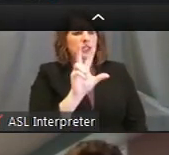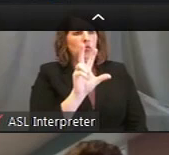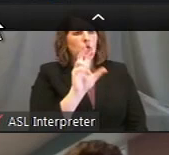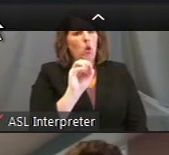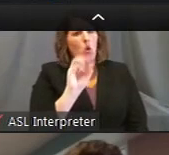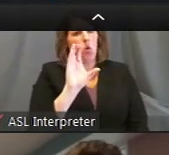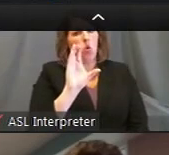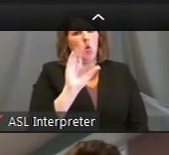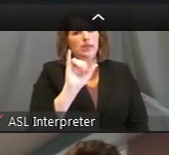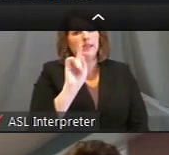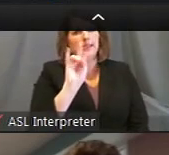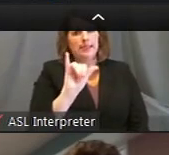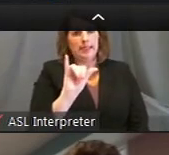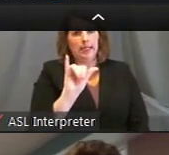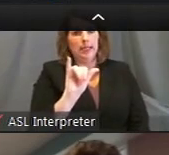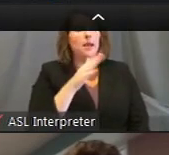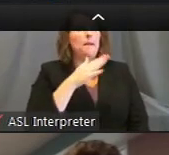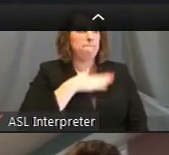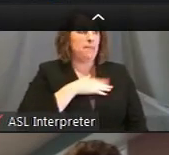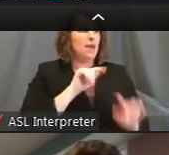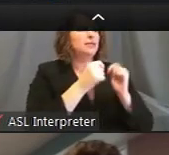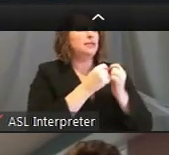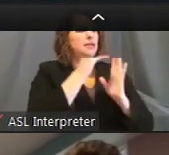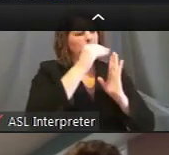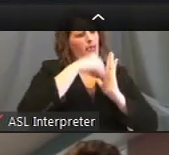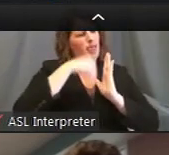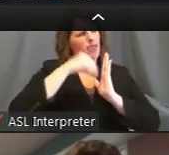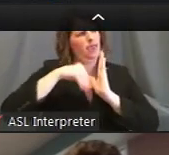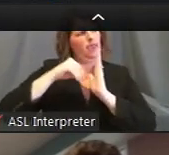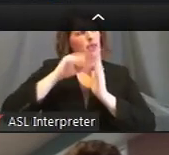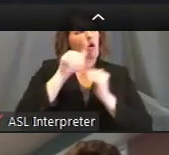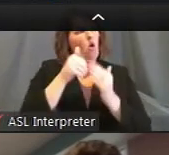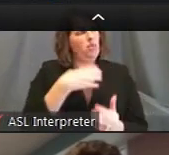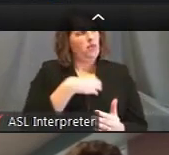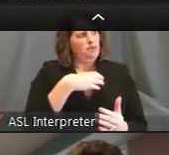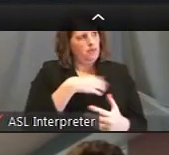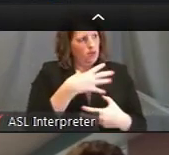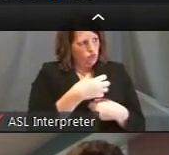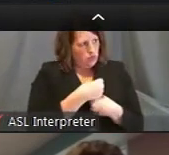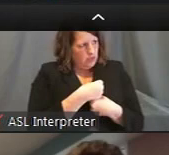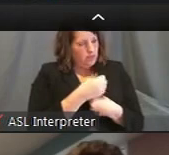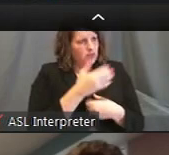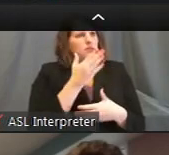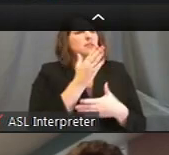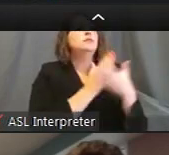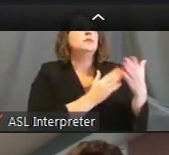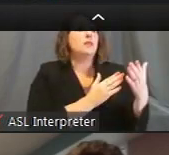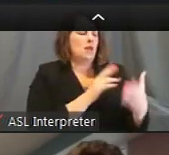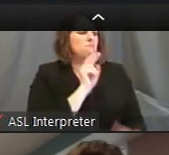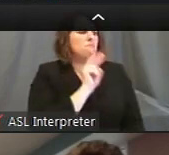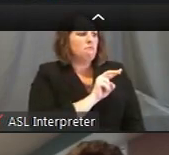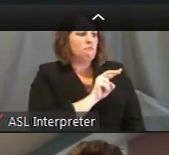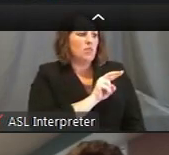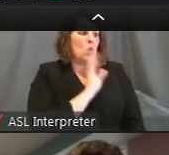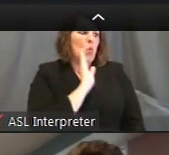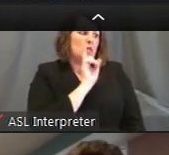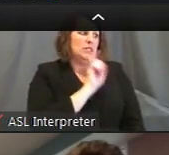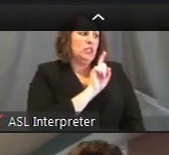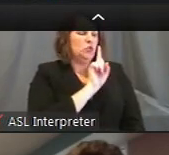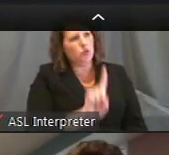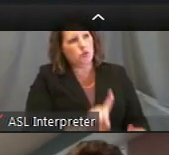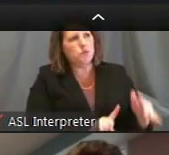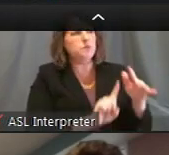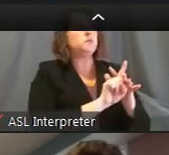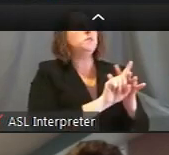complaints that have come in. And some of them will warrant us looking at them and engaging